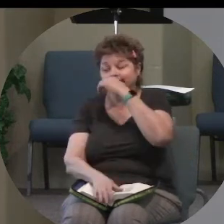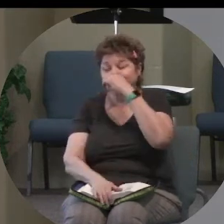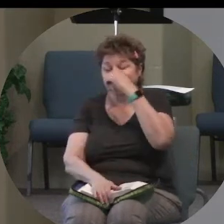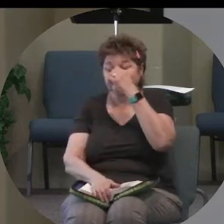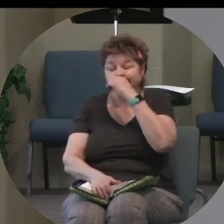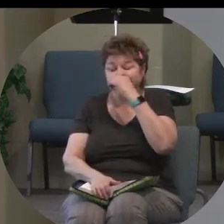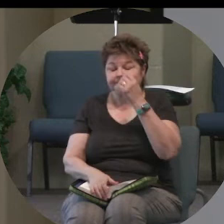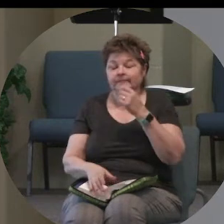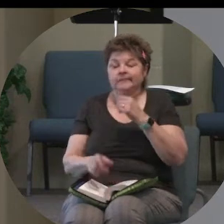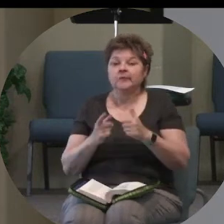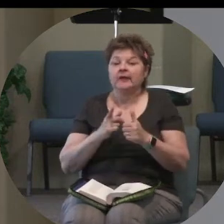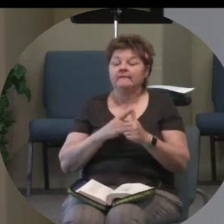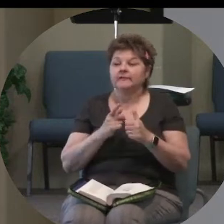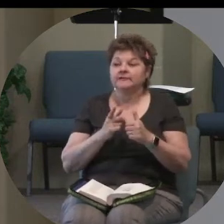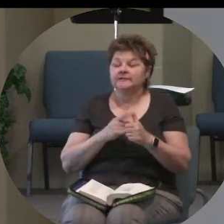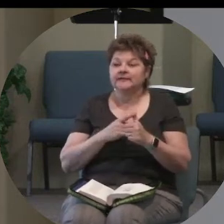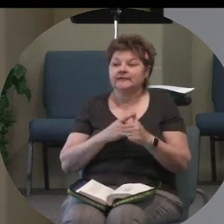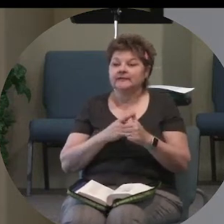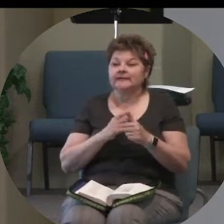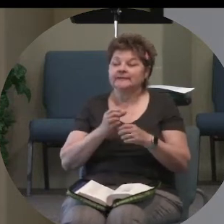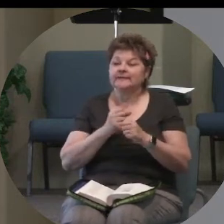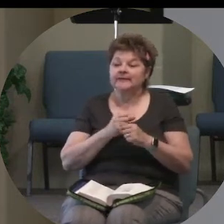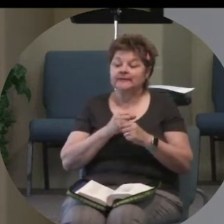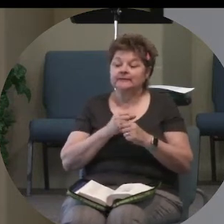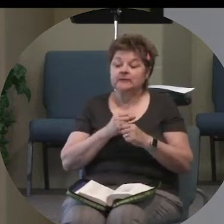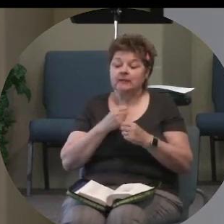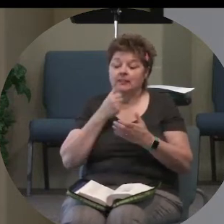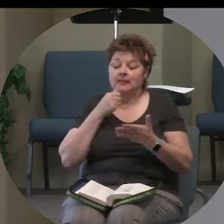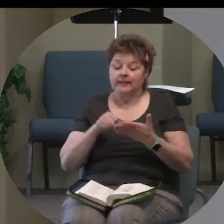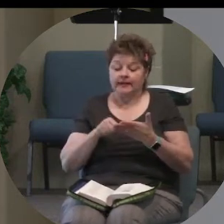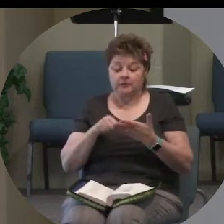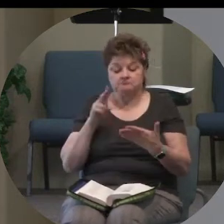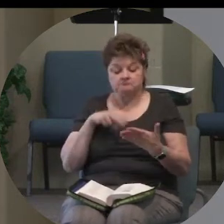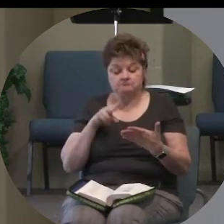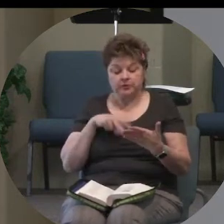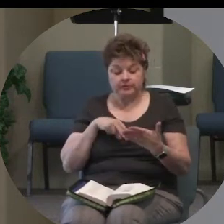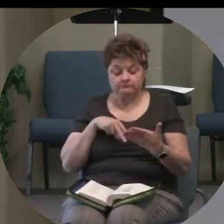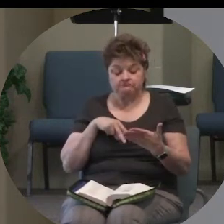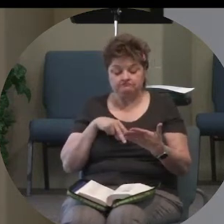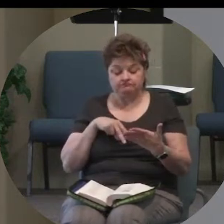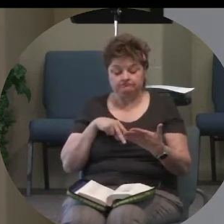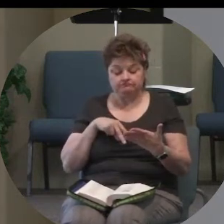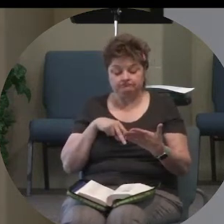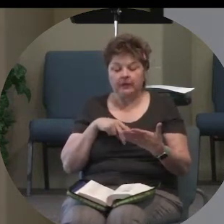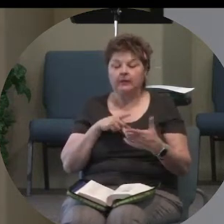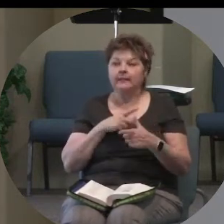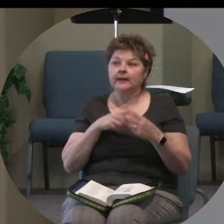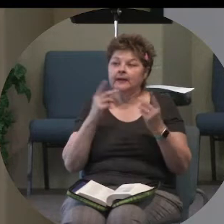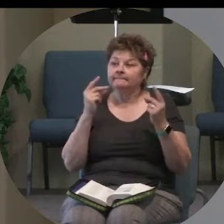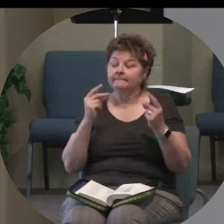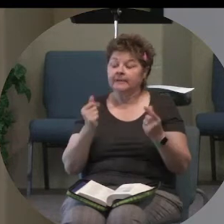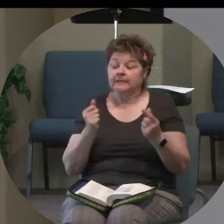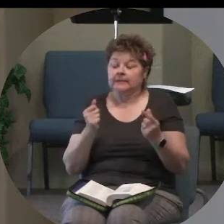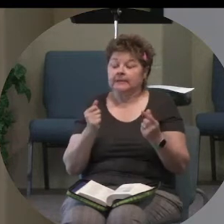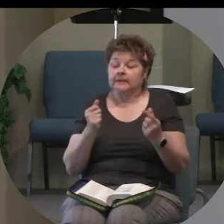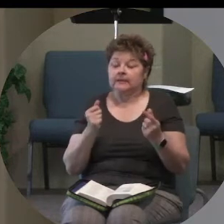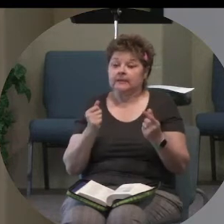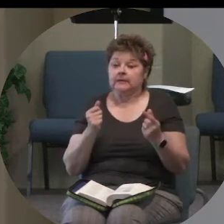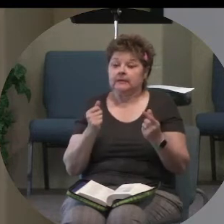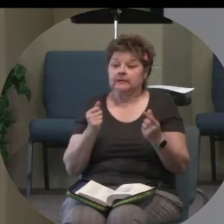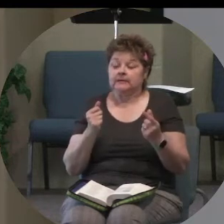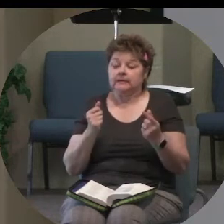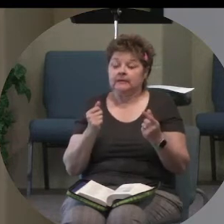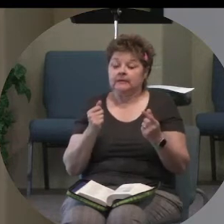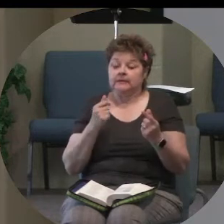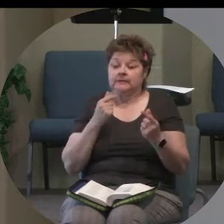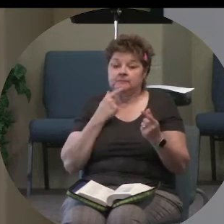The first thing he does is he takes the letter, he reads it, he received it and he read it, and then immediately, without even ending the sentence,